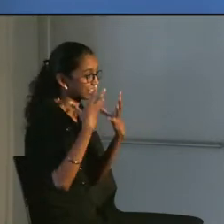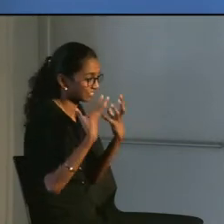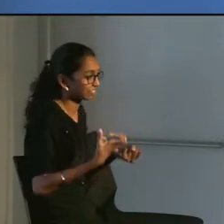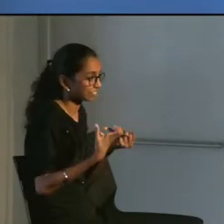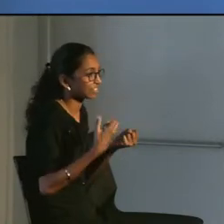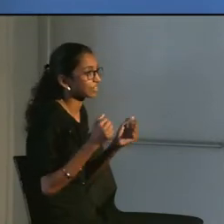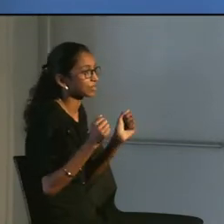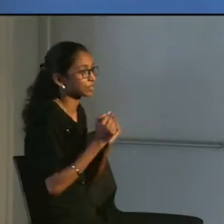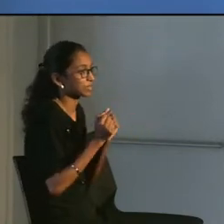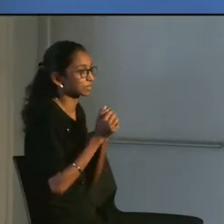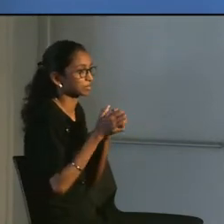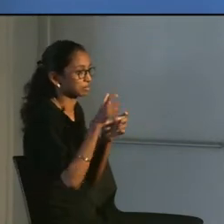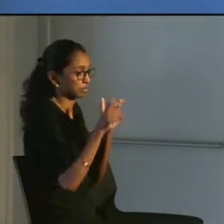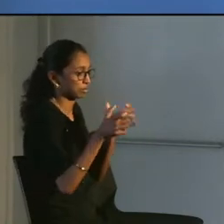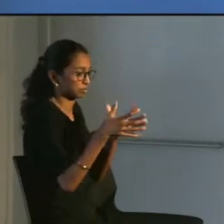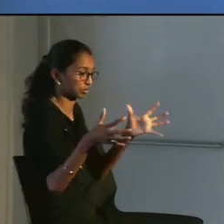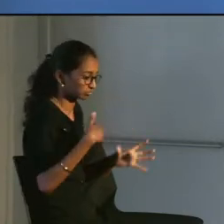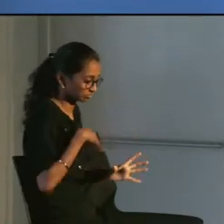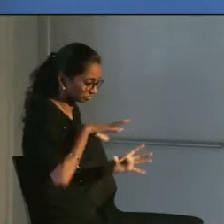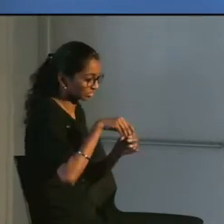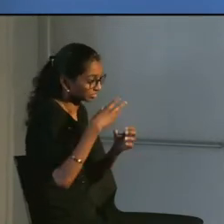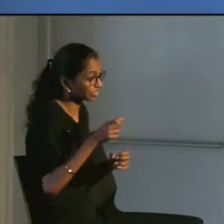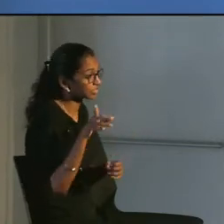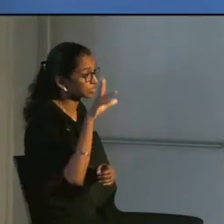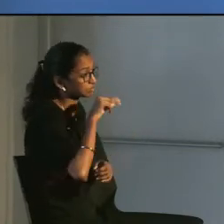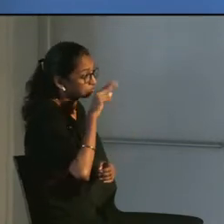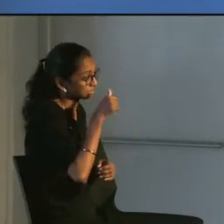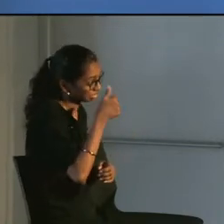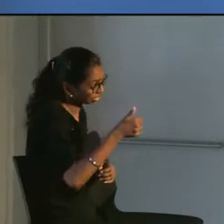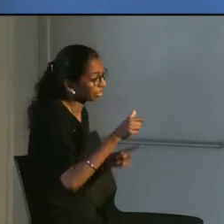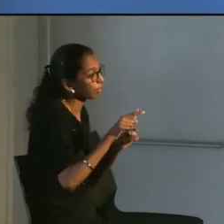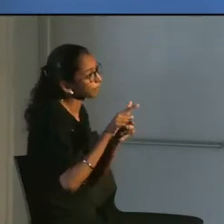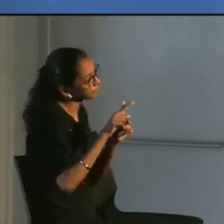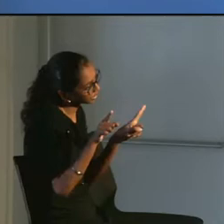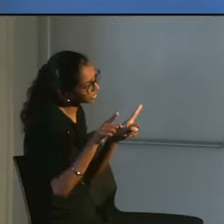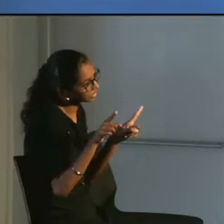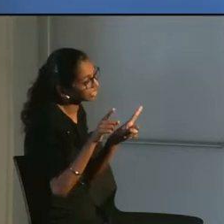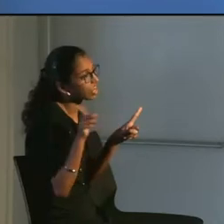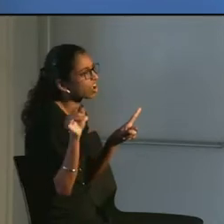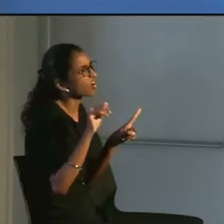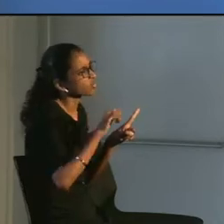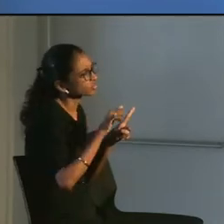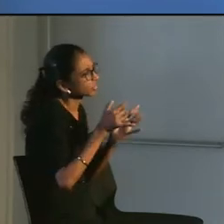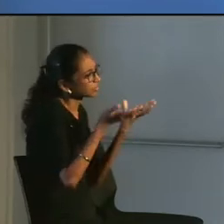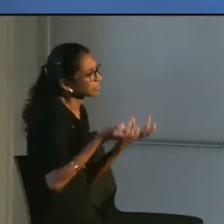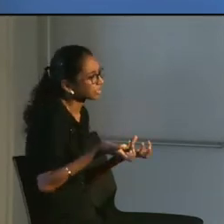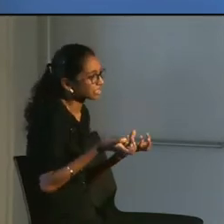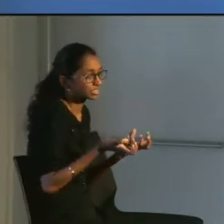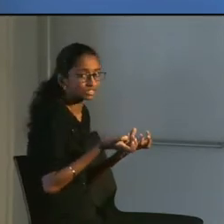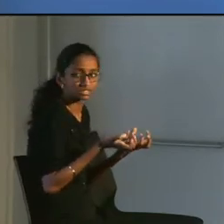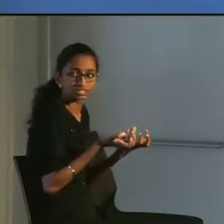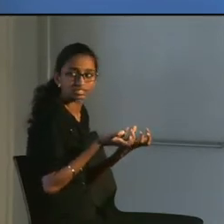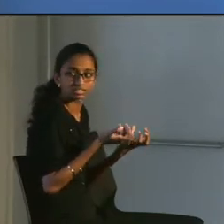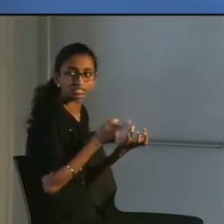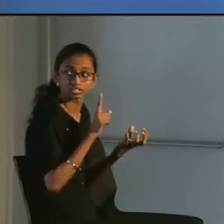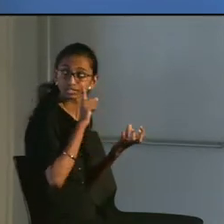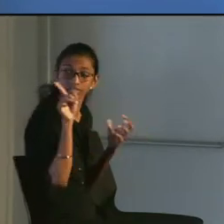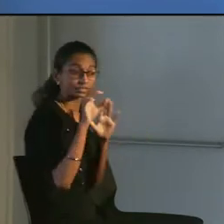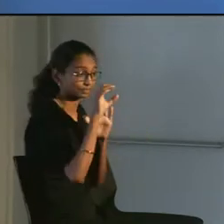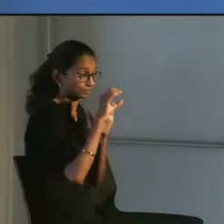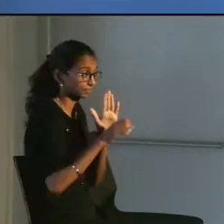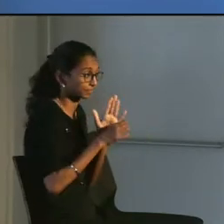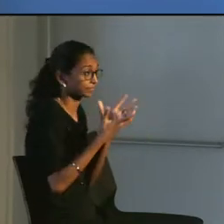with a whole bunch of people, they talk, they speak, but they also want, that image to